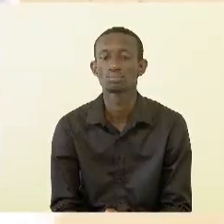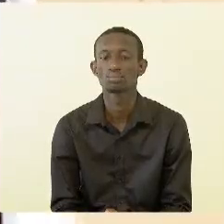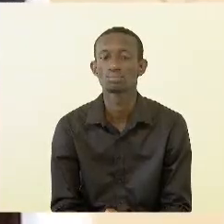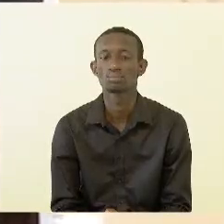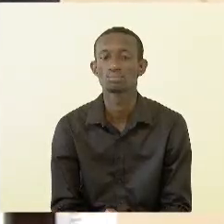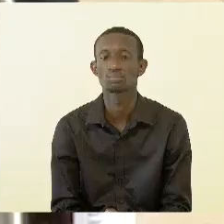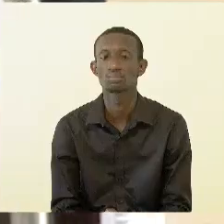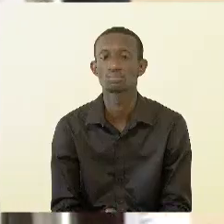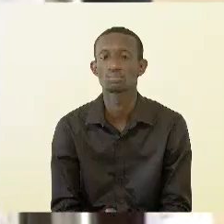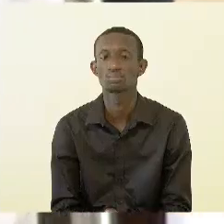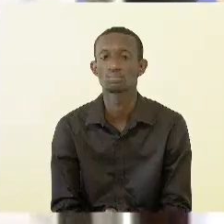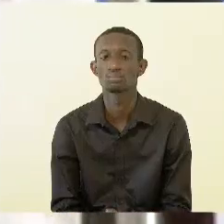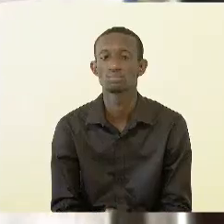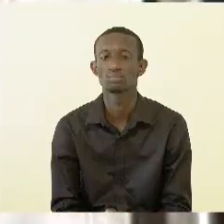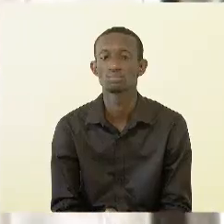Oh.